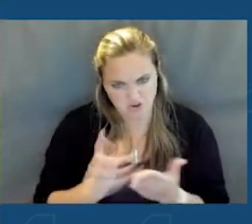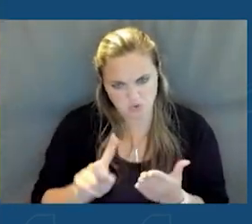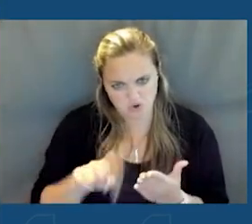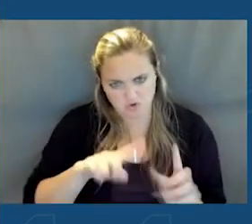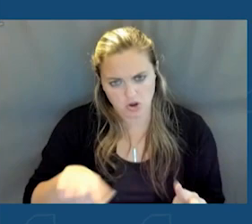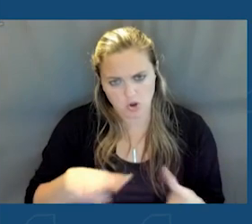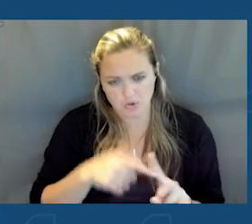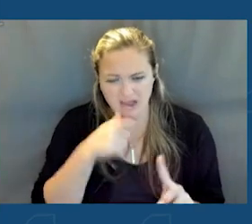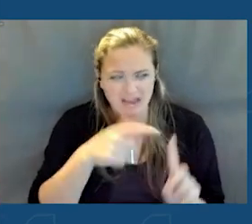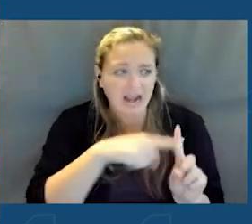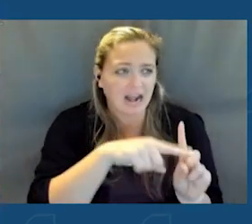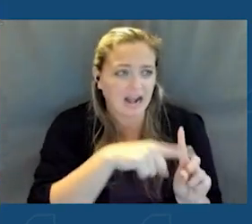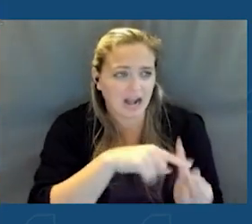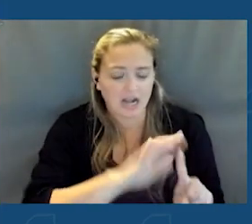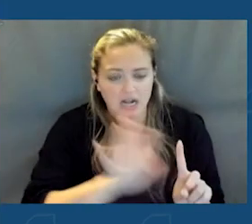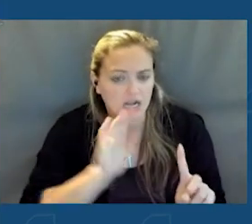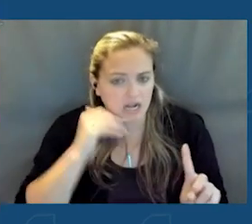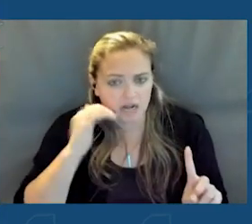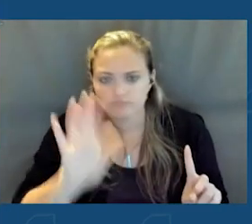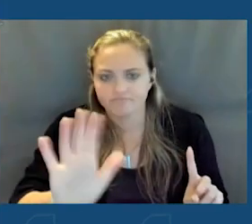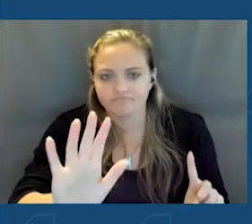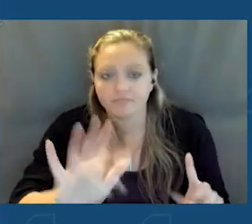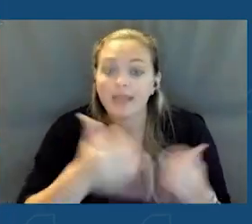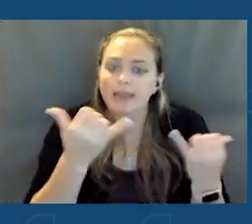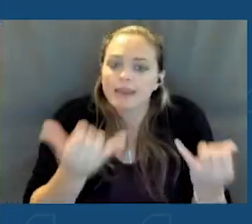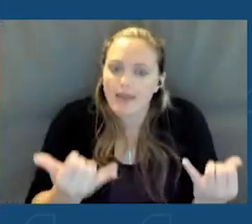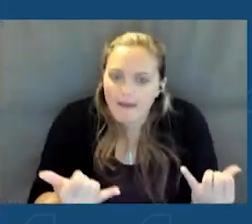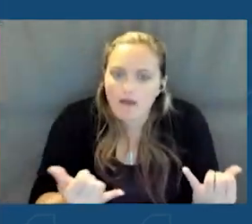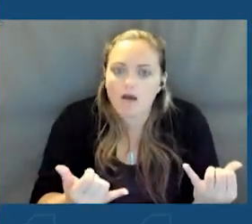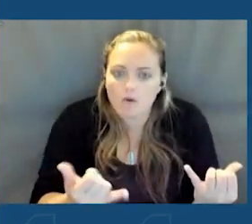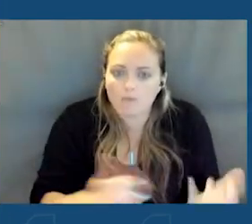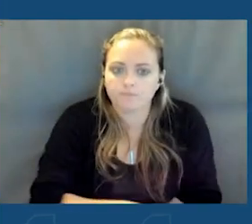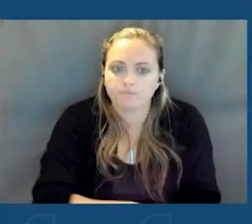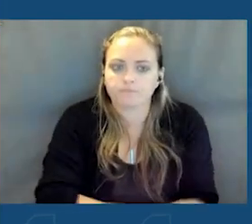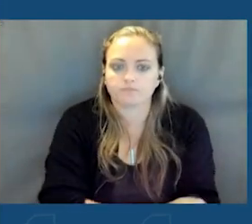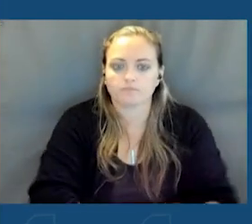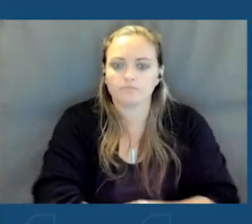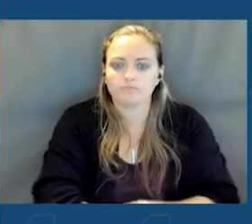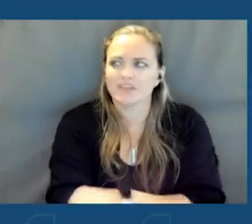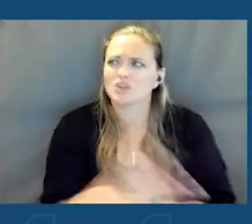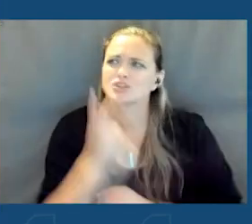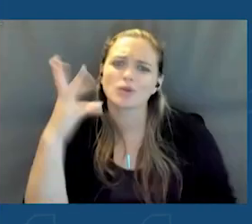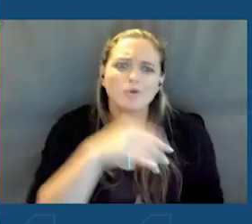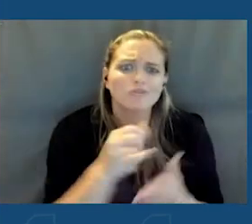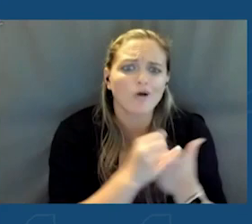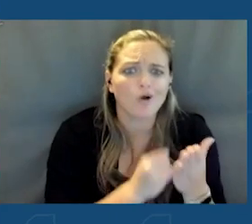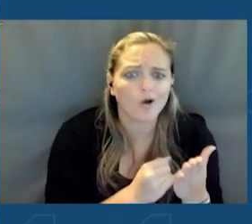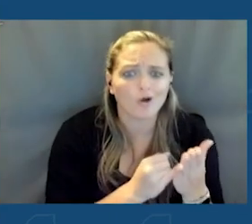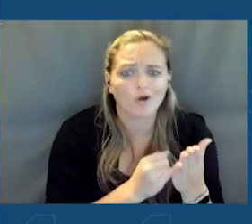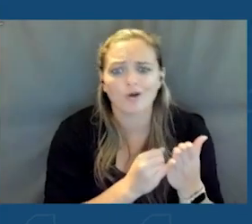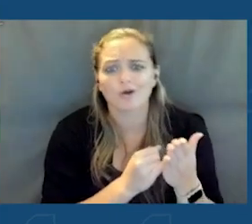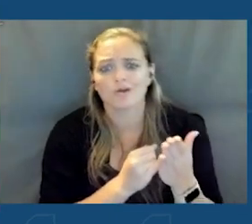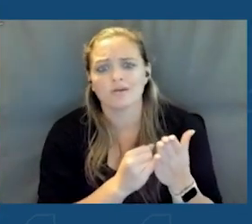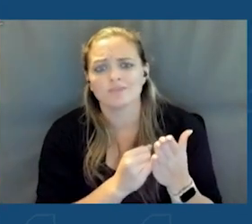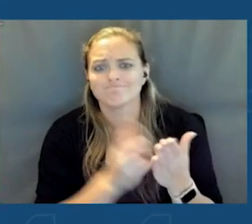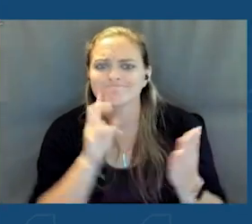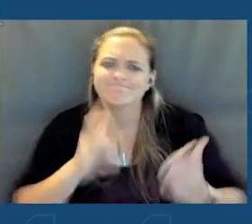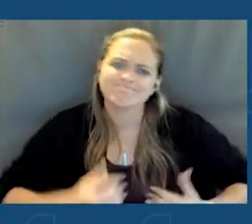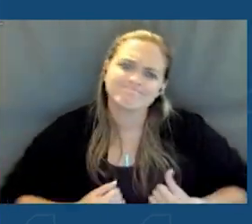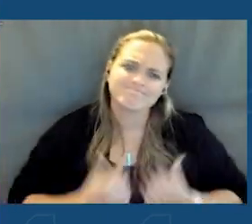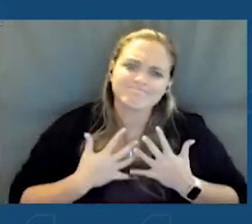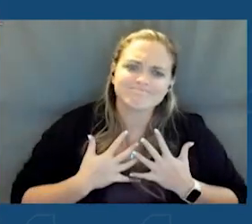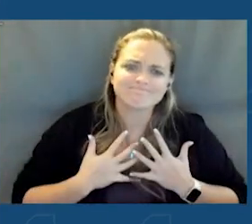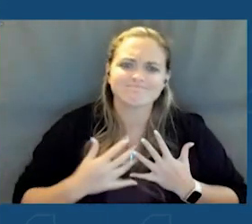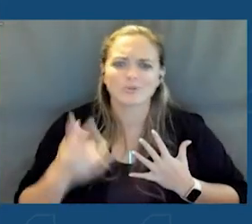optimistic, put a smile on your face. Now when you come through our airports, you see beautiful artwork that lifts the spirit, lifts the soul. You see the